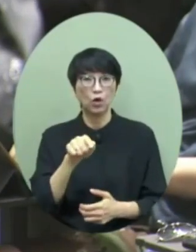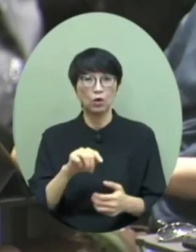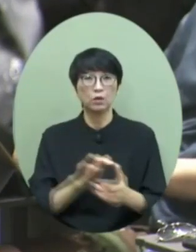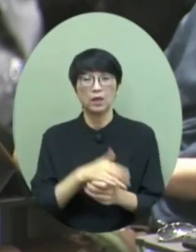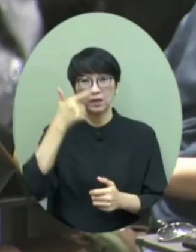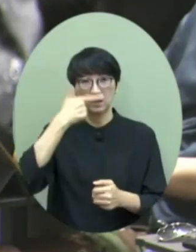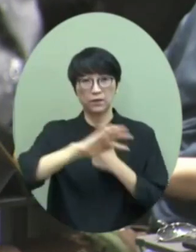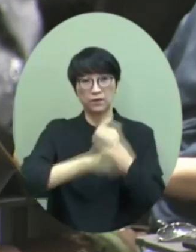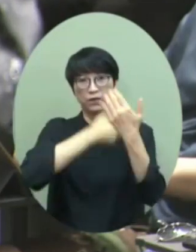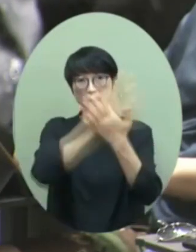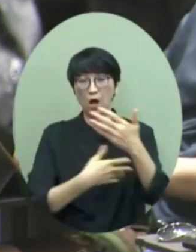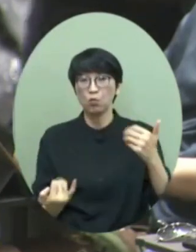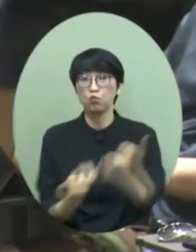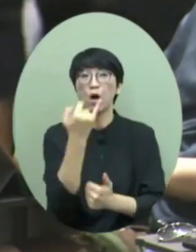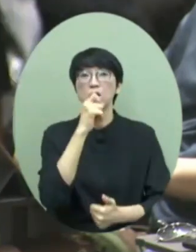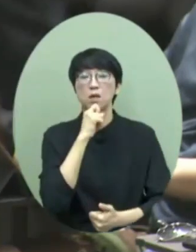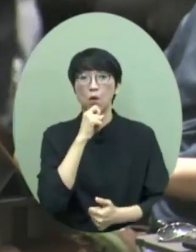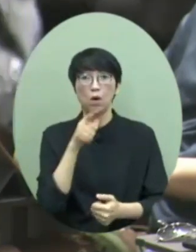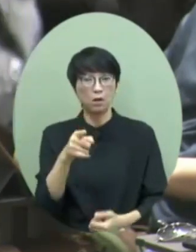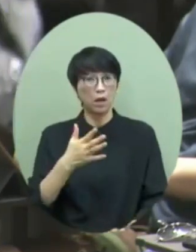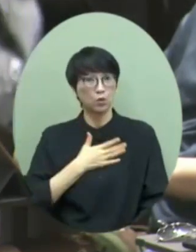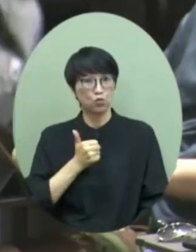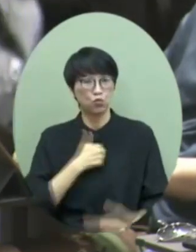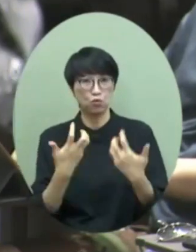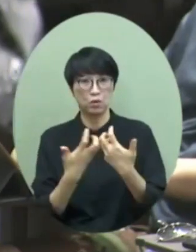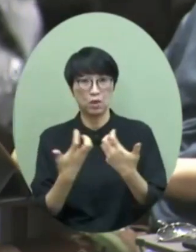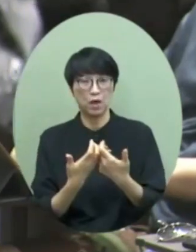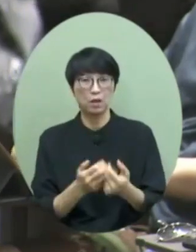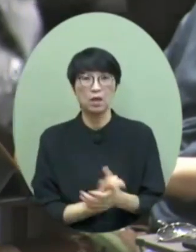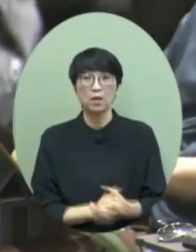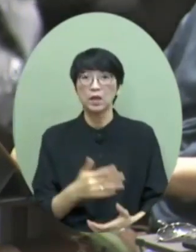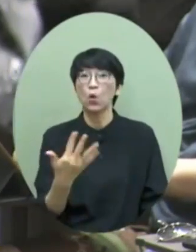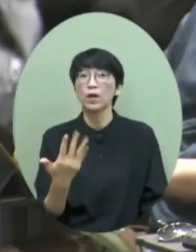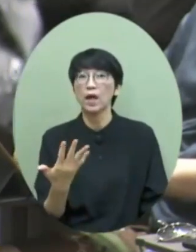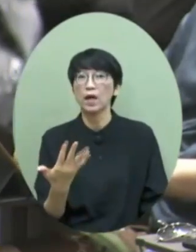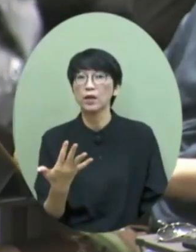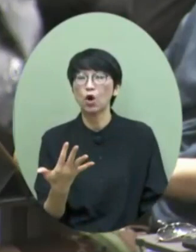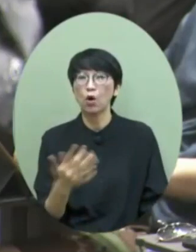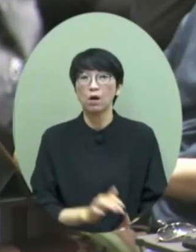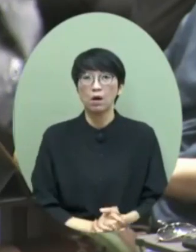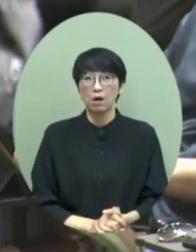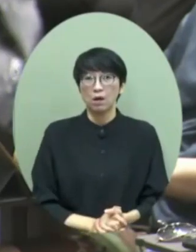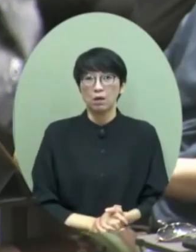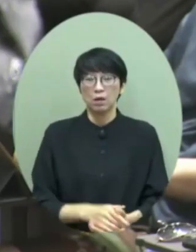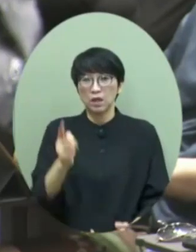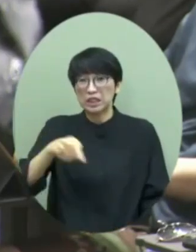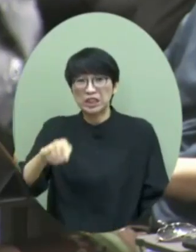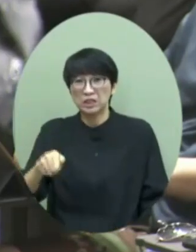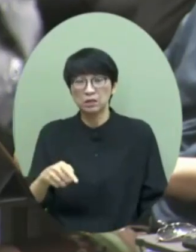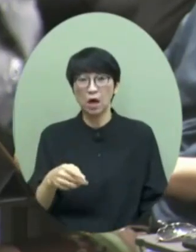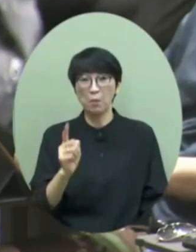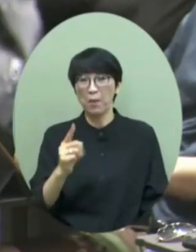you anticipating dozens of people being prosecuted? Hundreds? Thousands? Which would